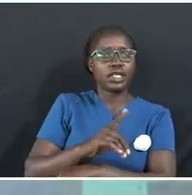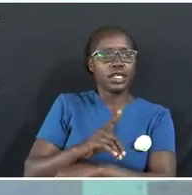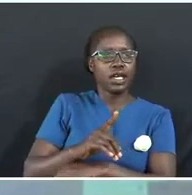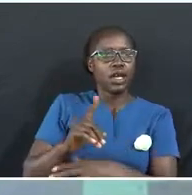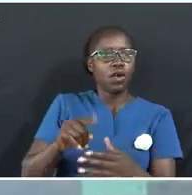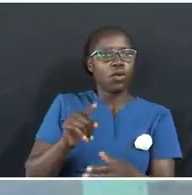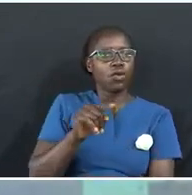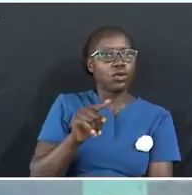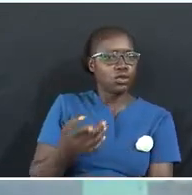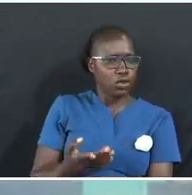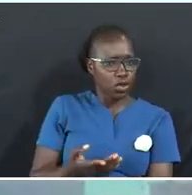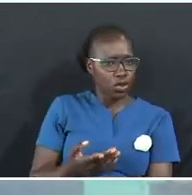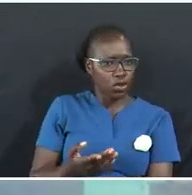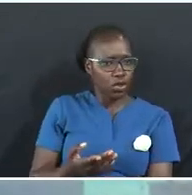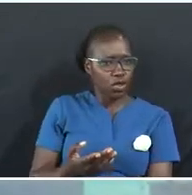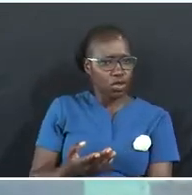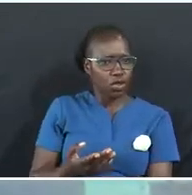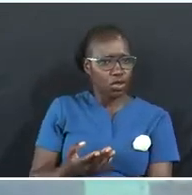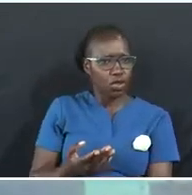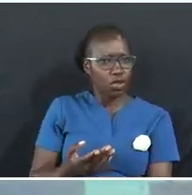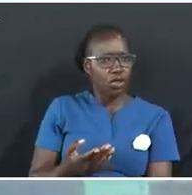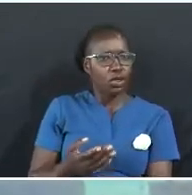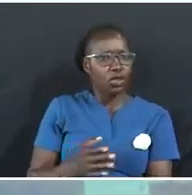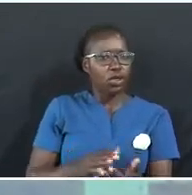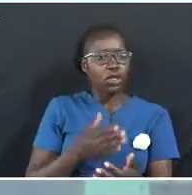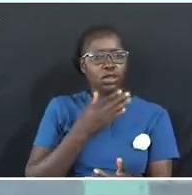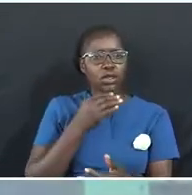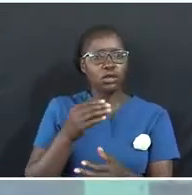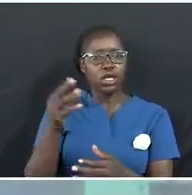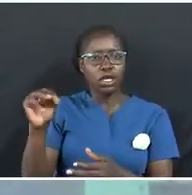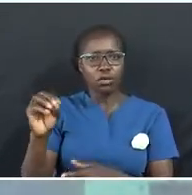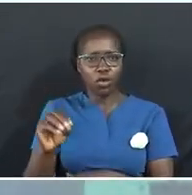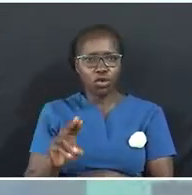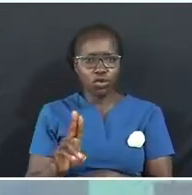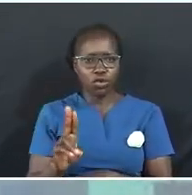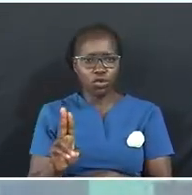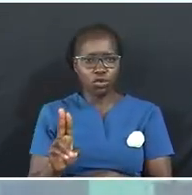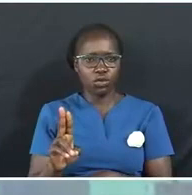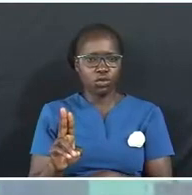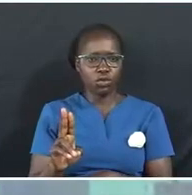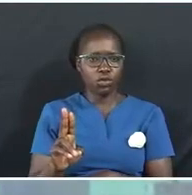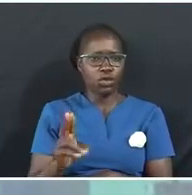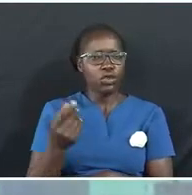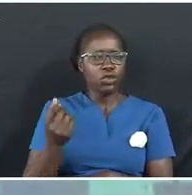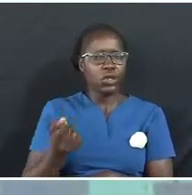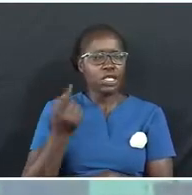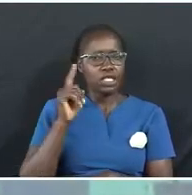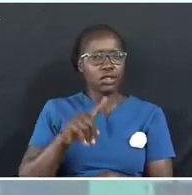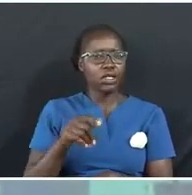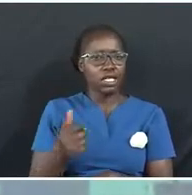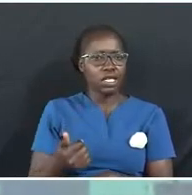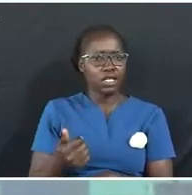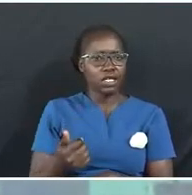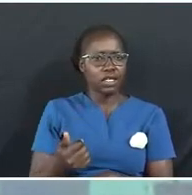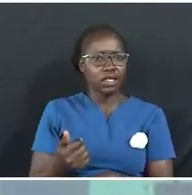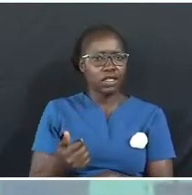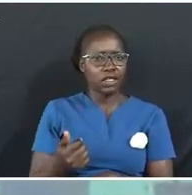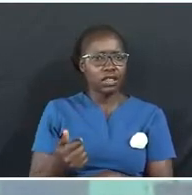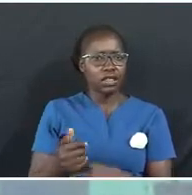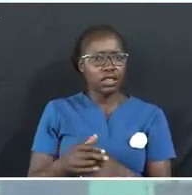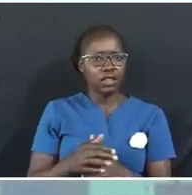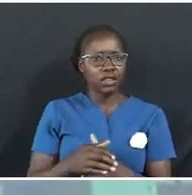we agree? Didn't we enter into an MOU? Didn't we understand each other? And they finally told,